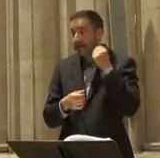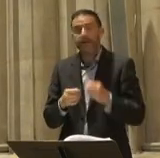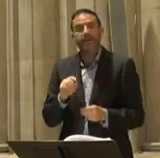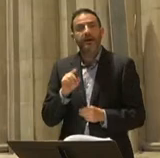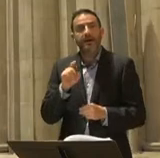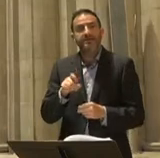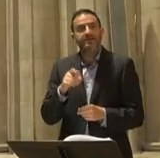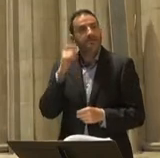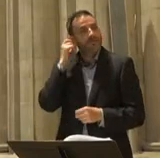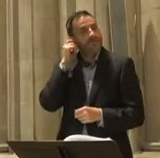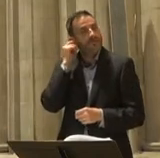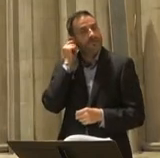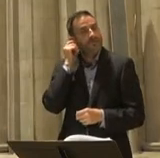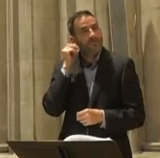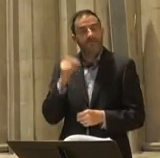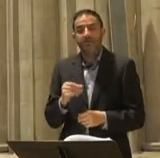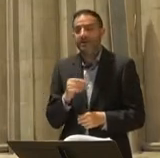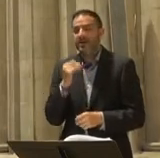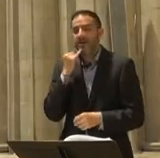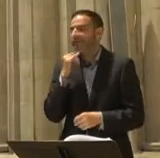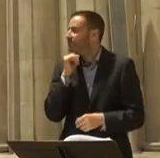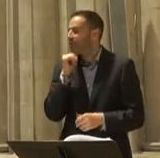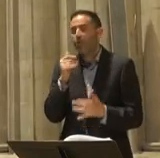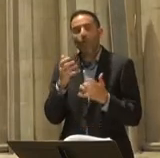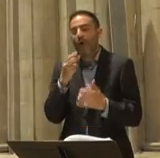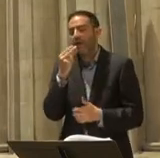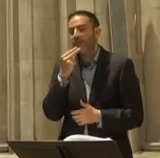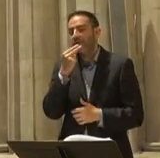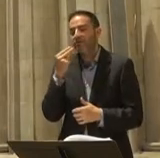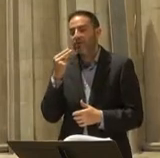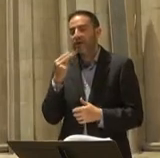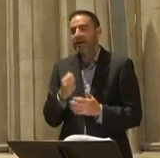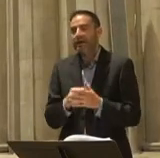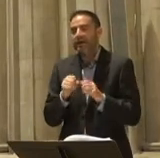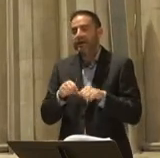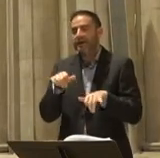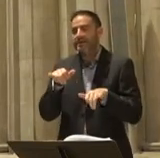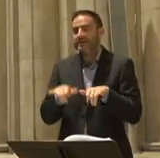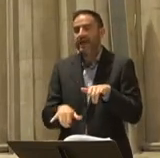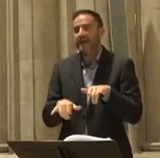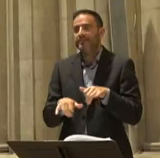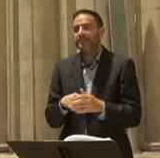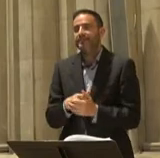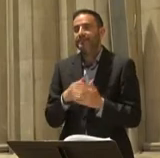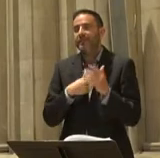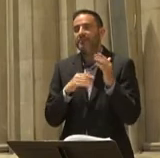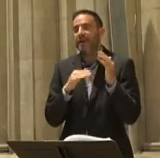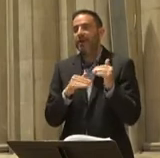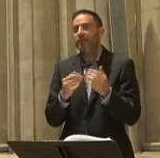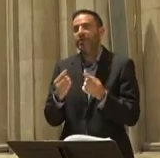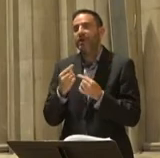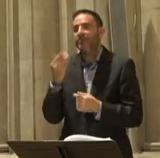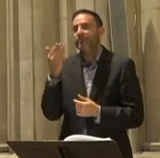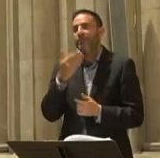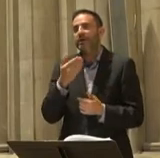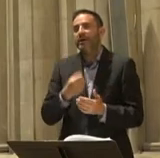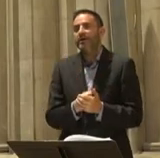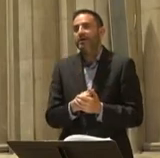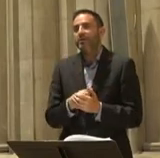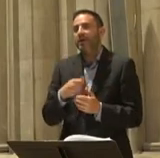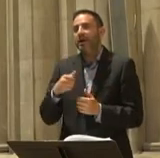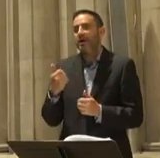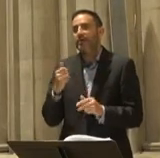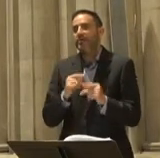ask for it. If you'd rather not receive communion, you're welcome to stay in your seats, but I hope you'll come forward when others